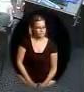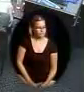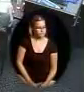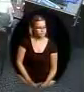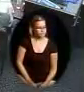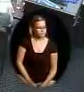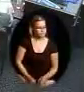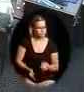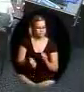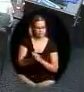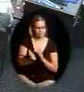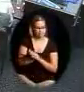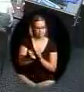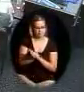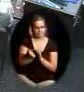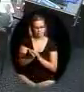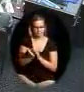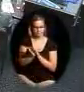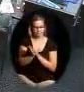Thank you.